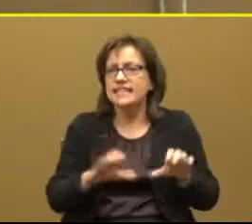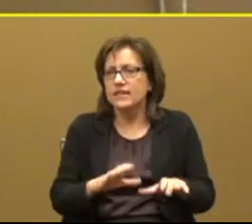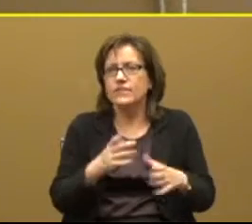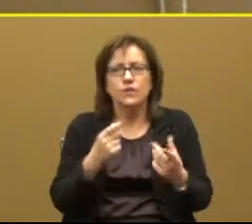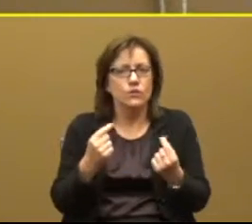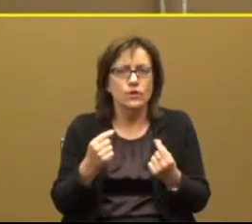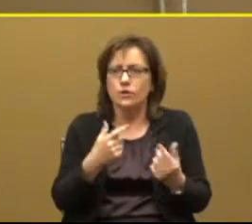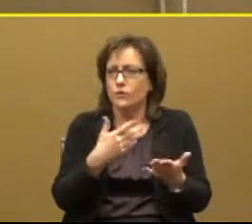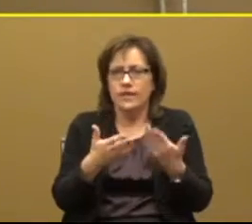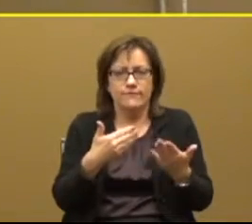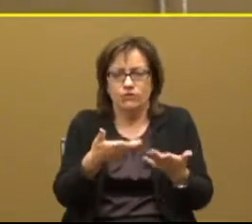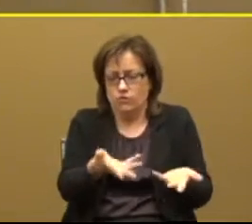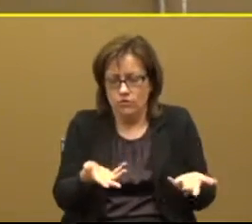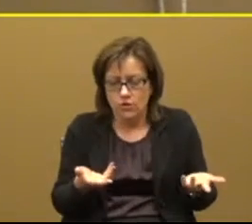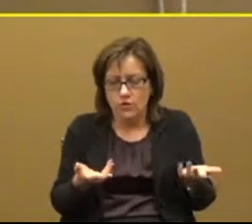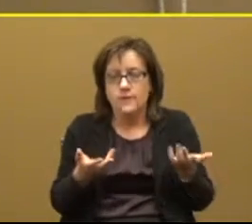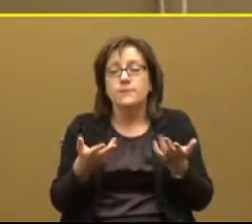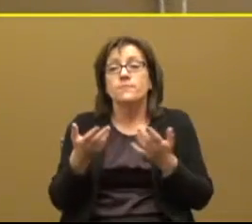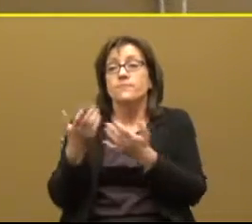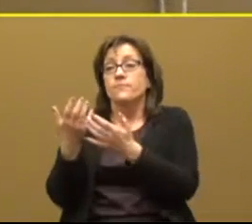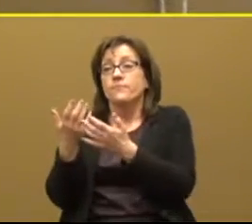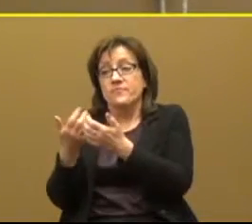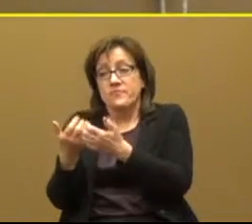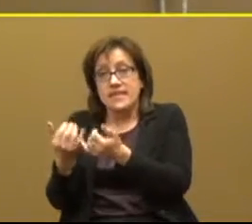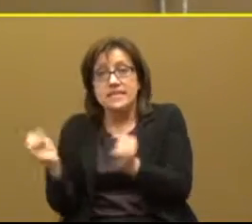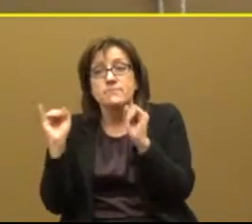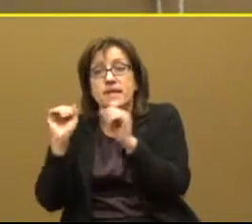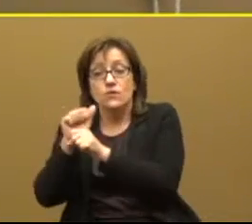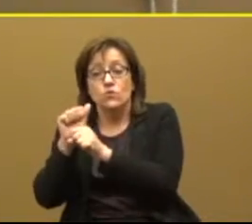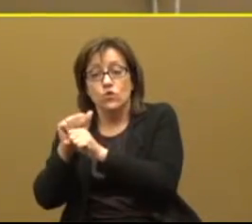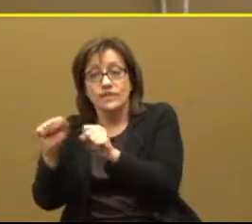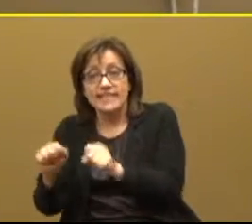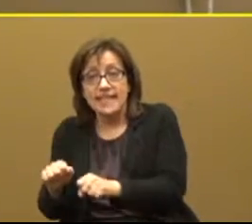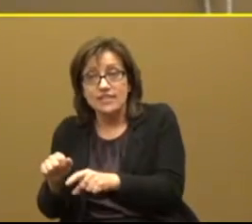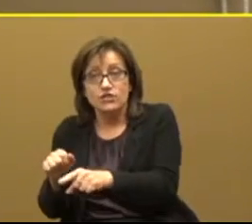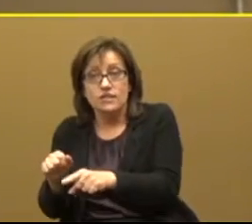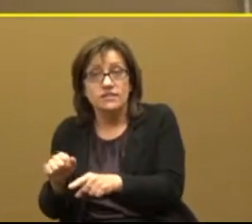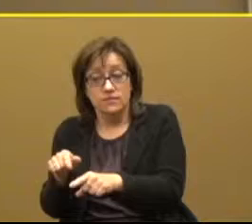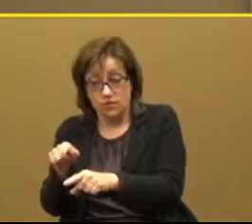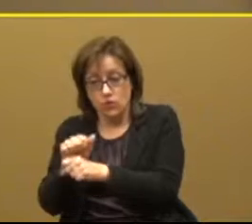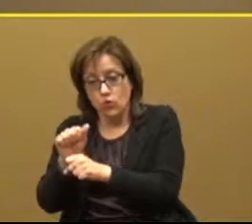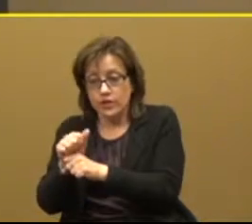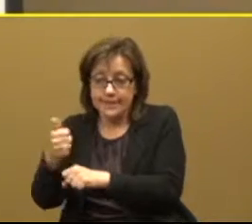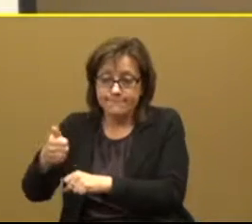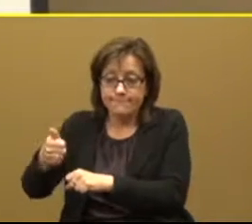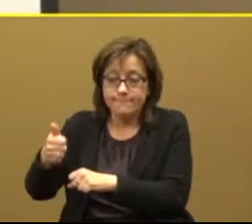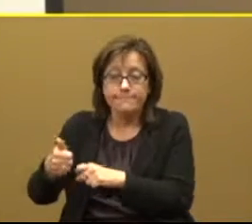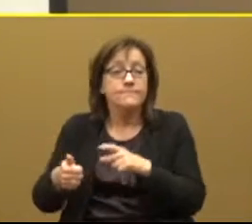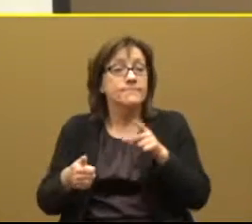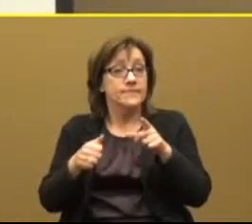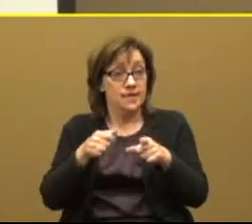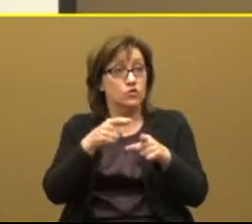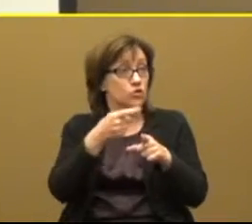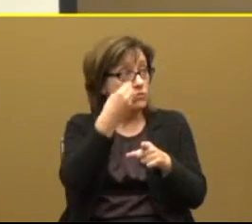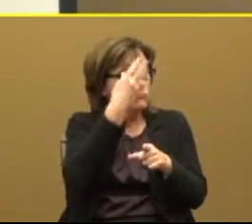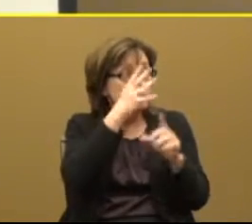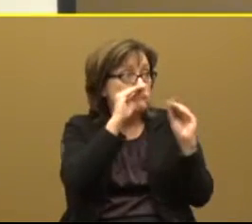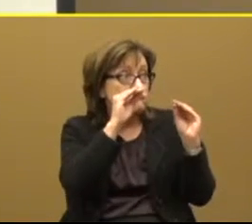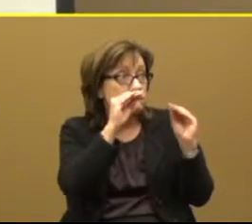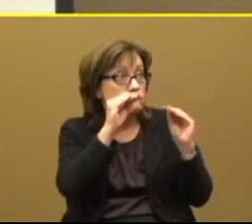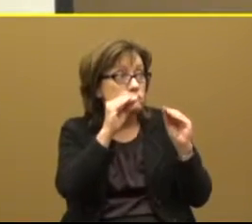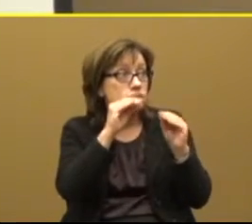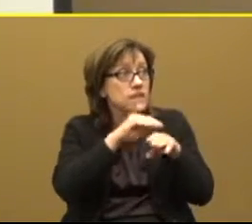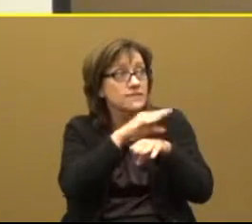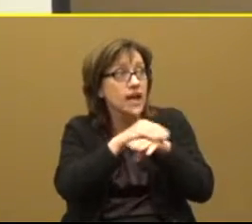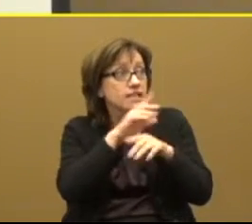So independent workstation, they're working independently. Can you give advice to the LBS instructor on